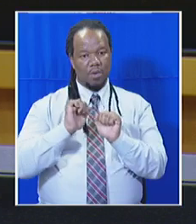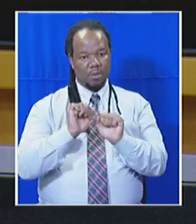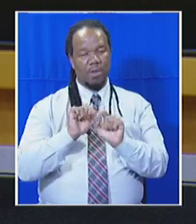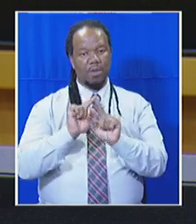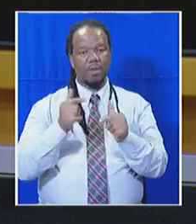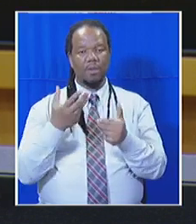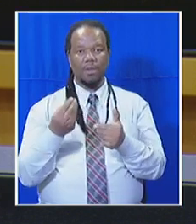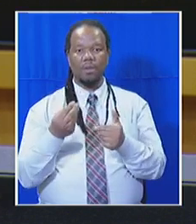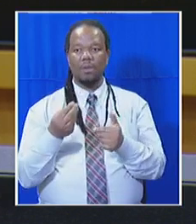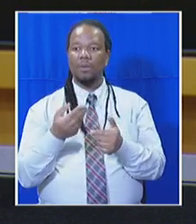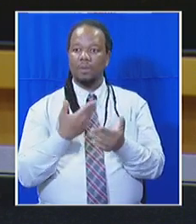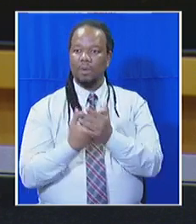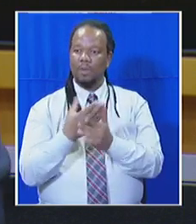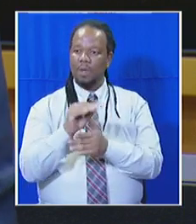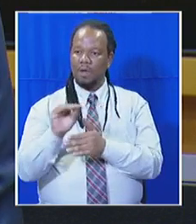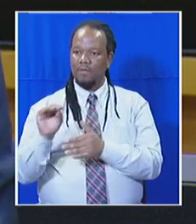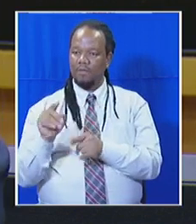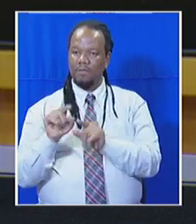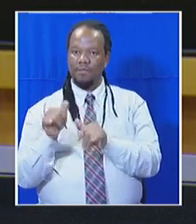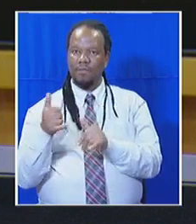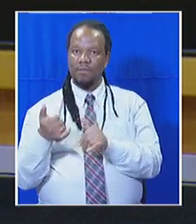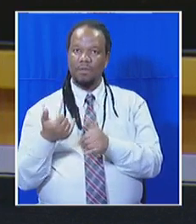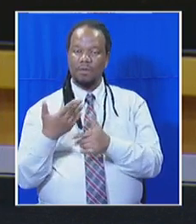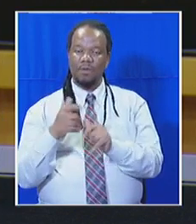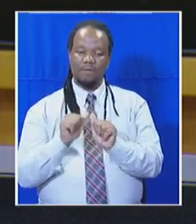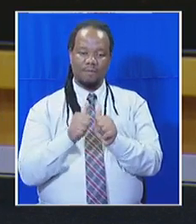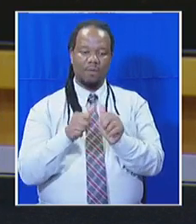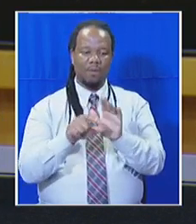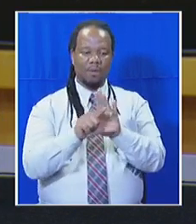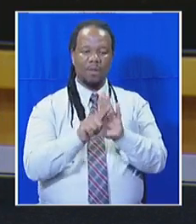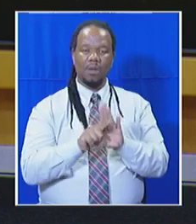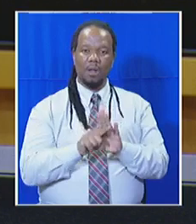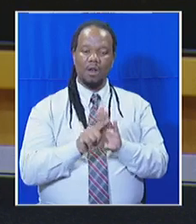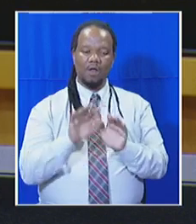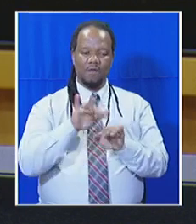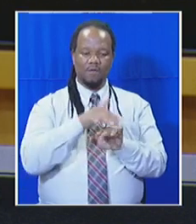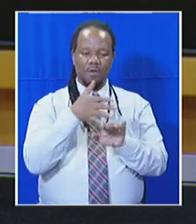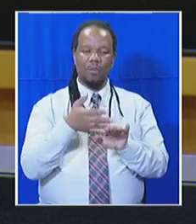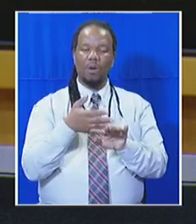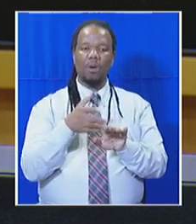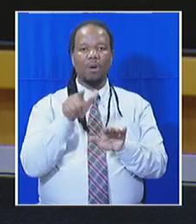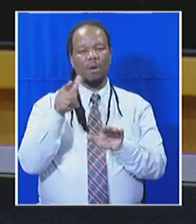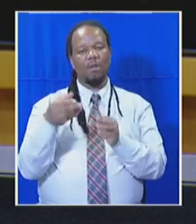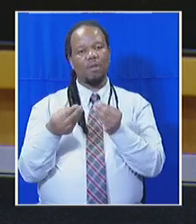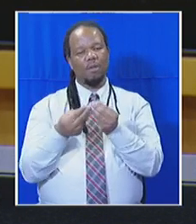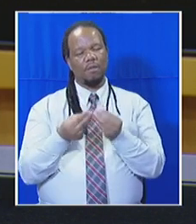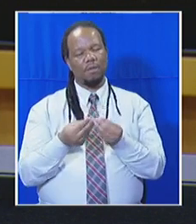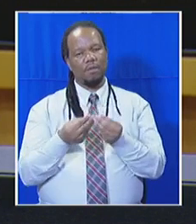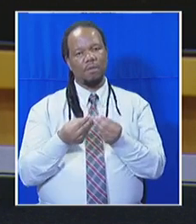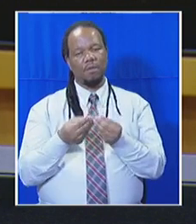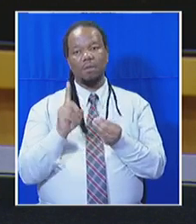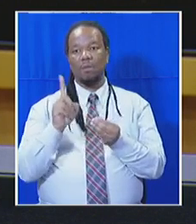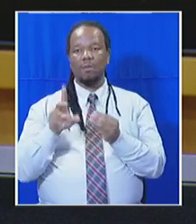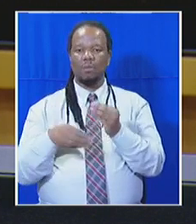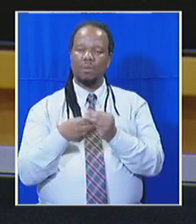available within the current legal framework. There are, amongst others, include the following: